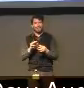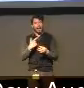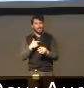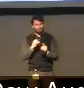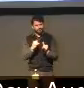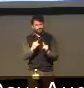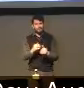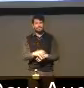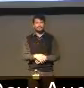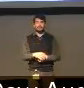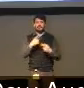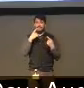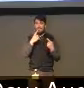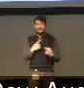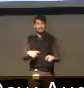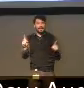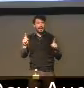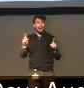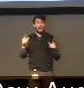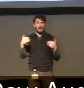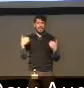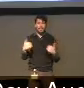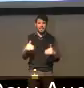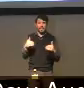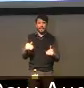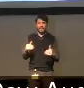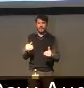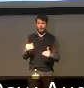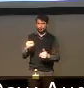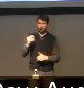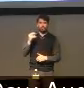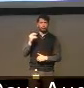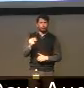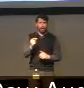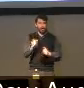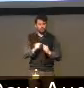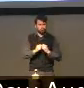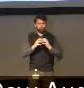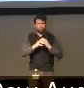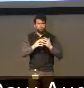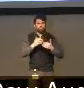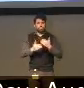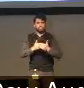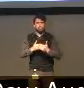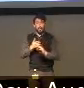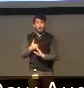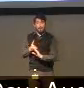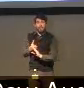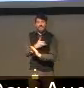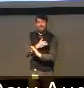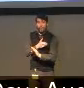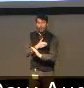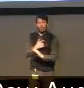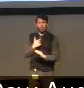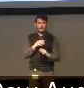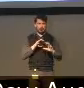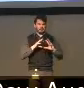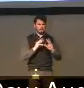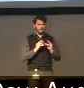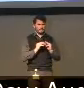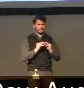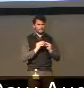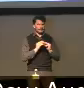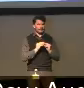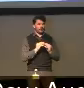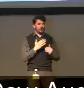what has worked for us really well, from the very get-go when we had our pre-activation meetings, the willingness of our colleagues to come